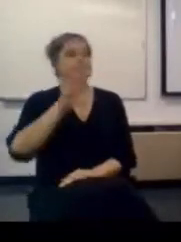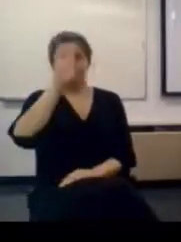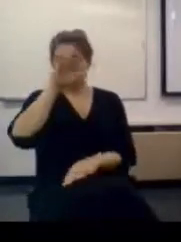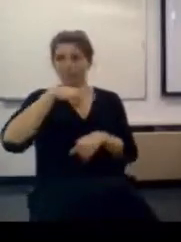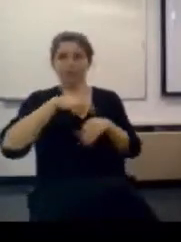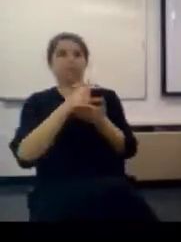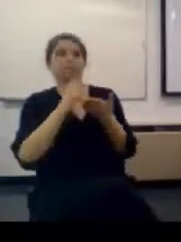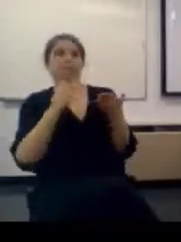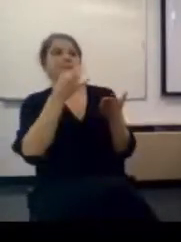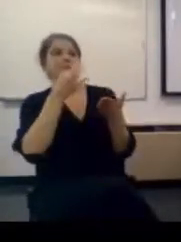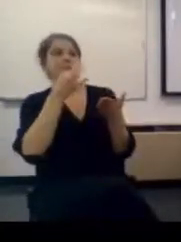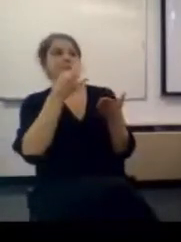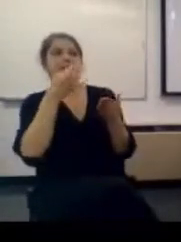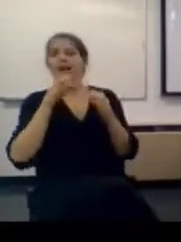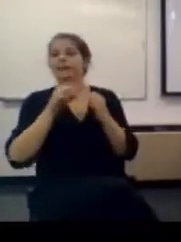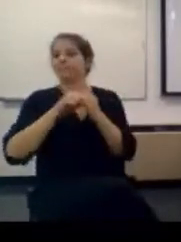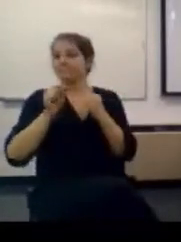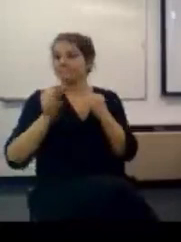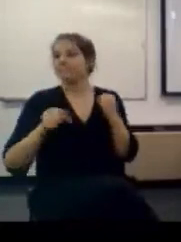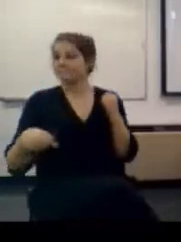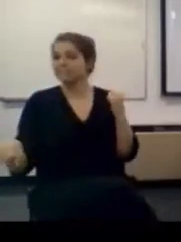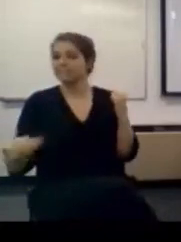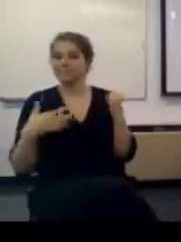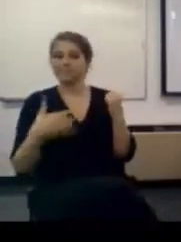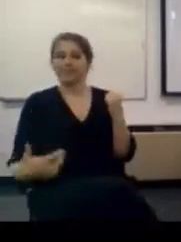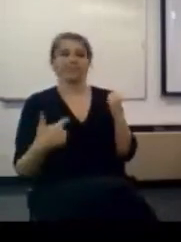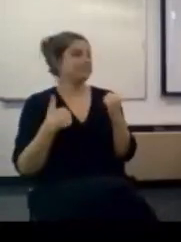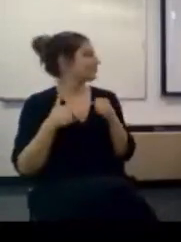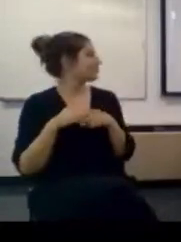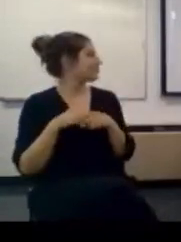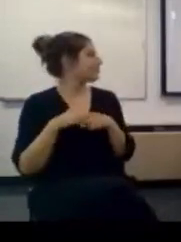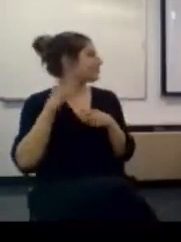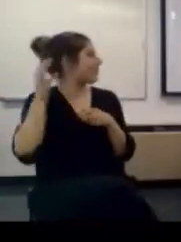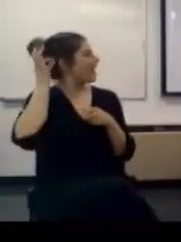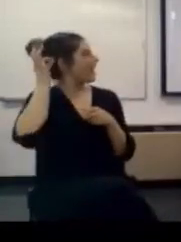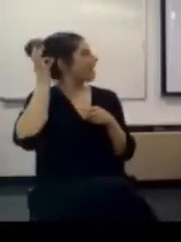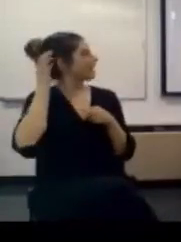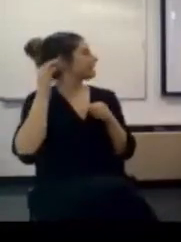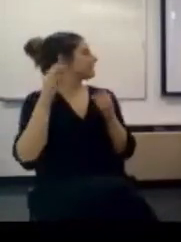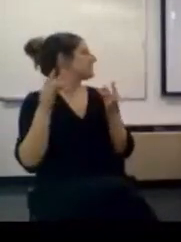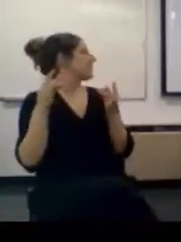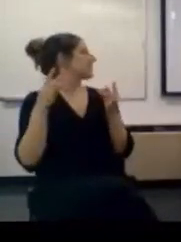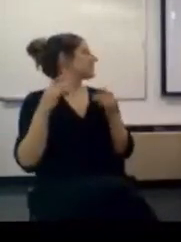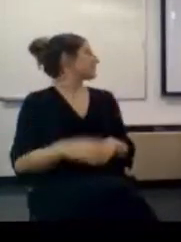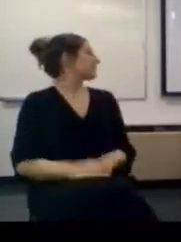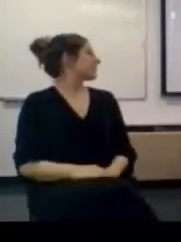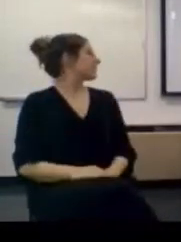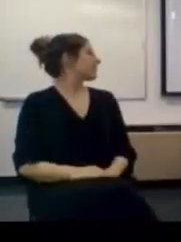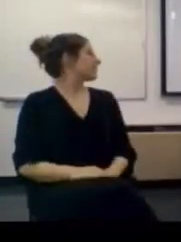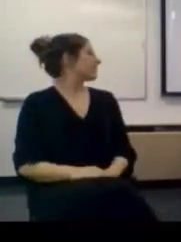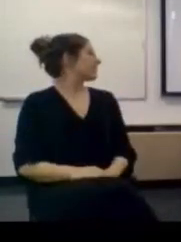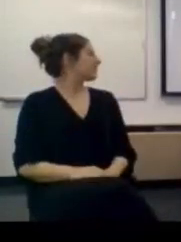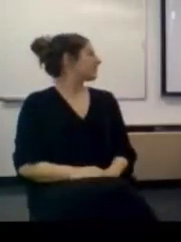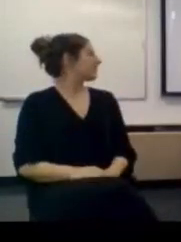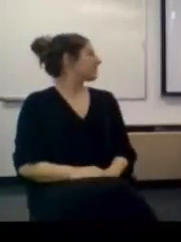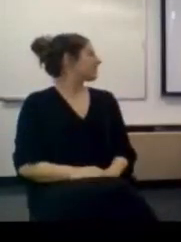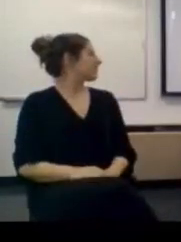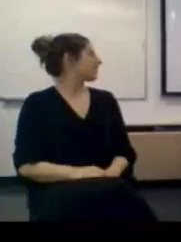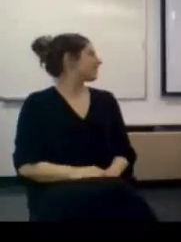One of the things I wanted to bring, because I know I'm going to run out of time because I gab, you know, and I keep, my hair keeps getting stuck on this.